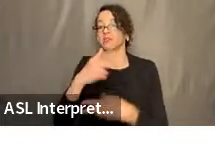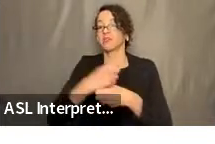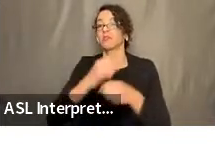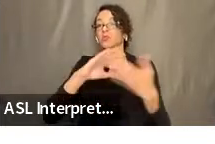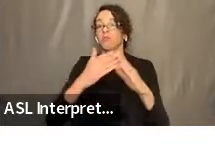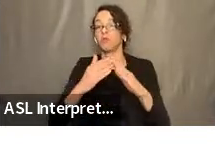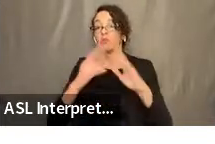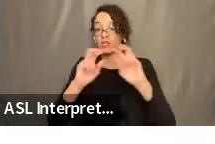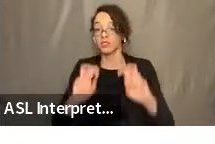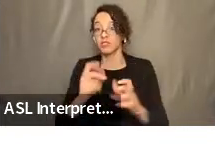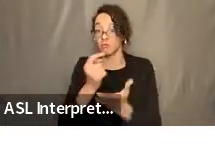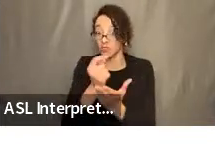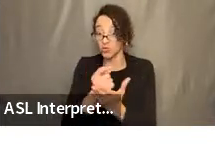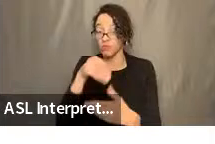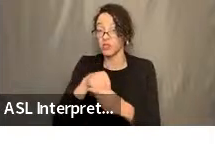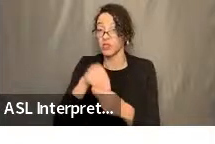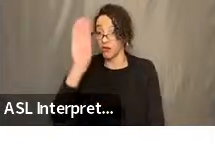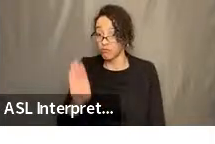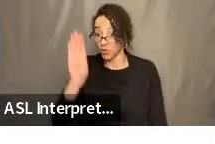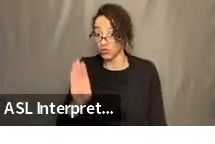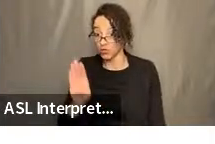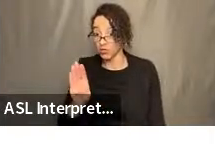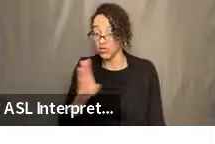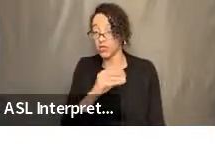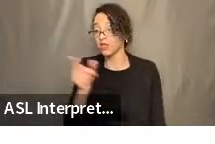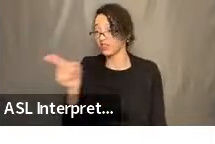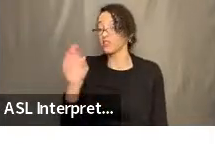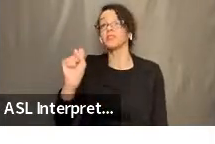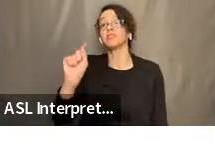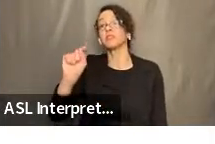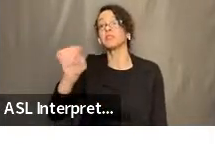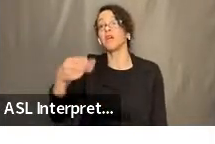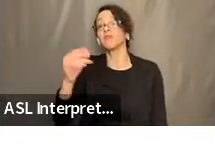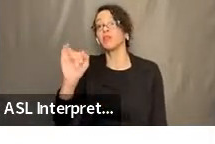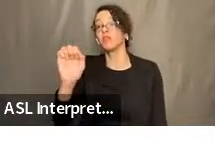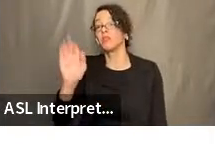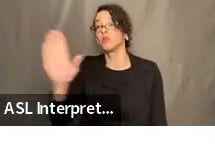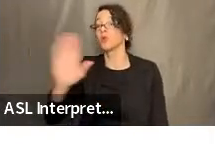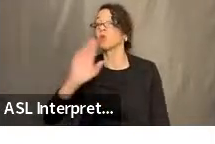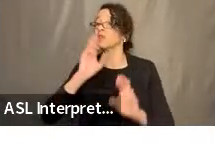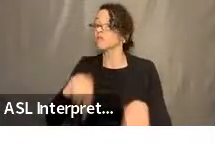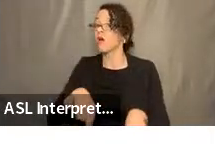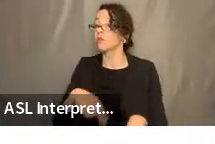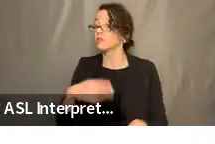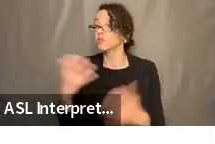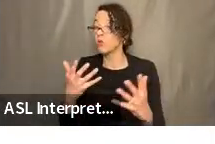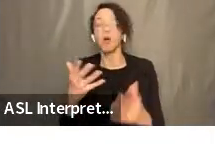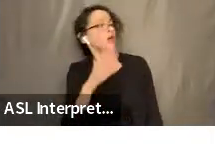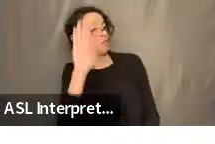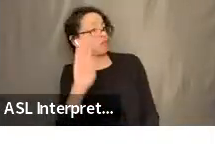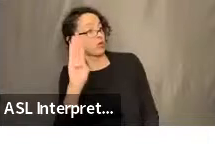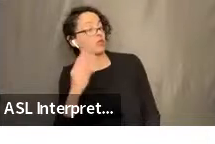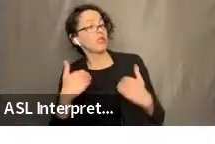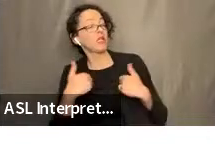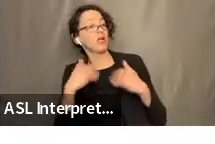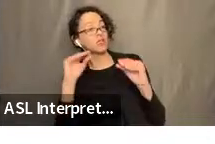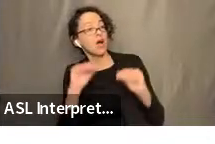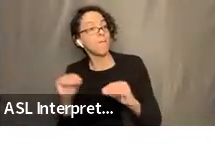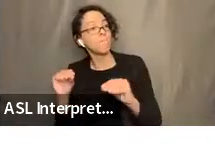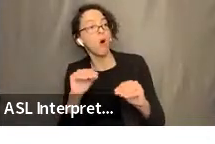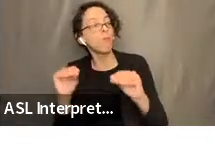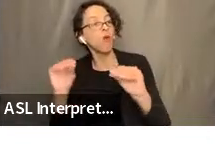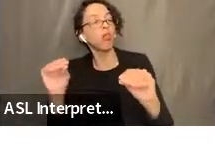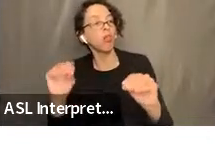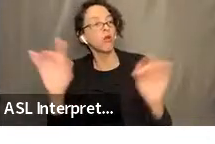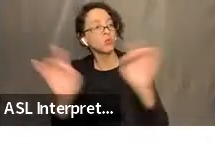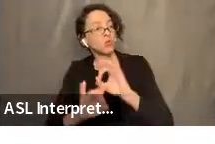Berkeley? And Stephanie's response is, Berkeley has a mobile crisis team. It is not clear if